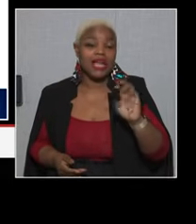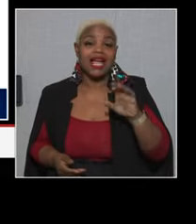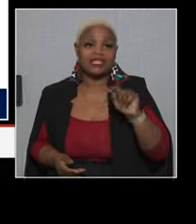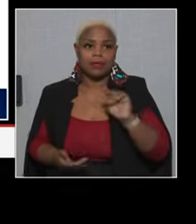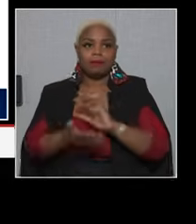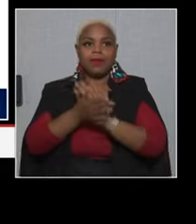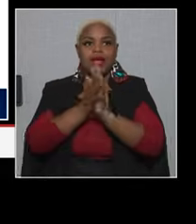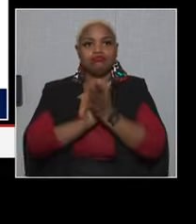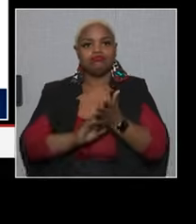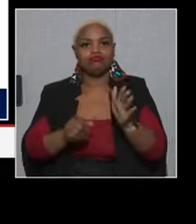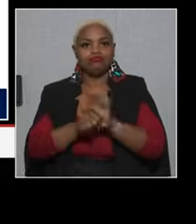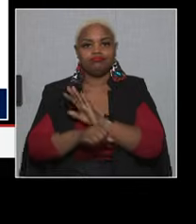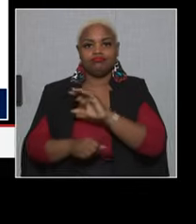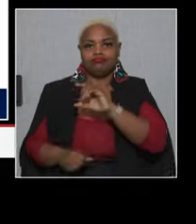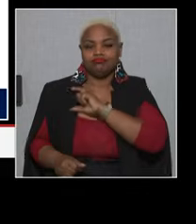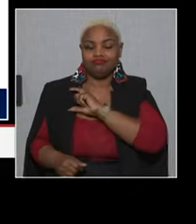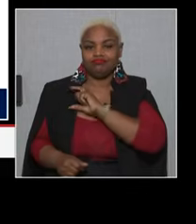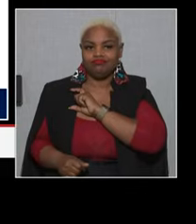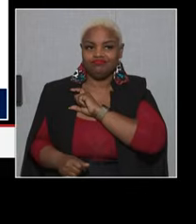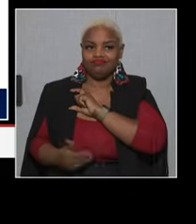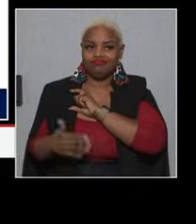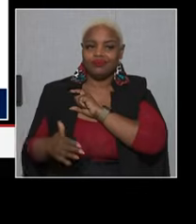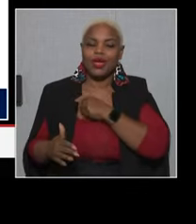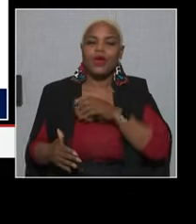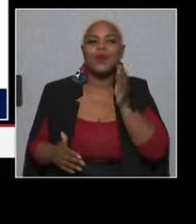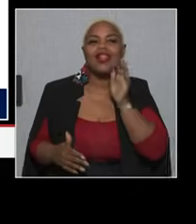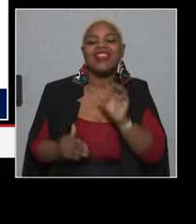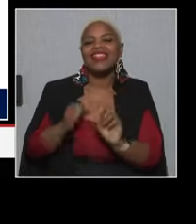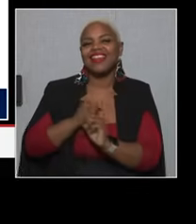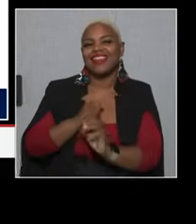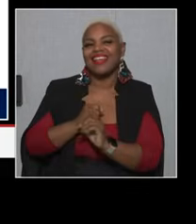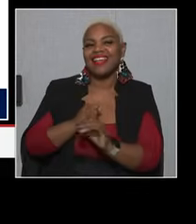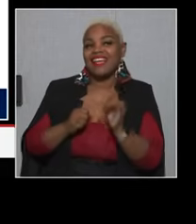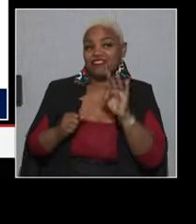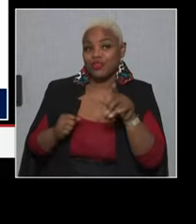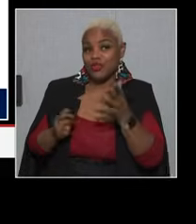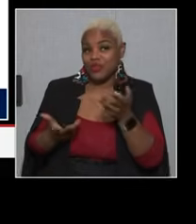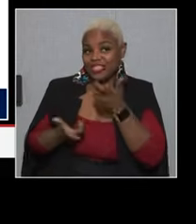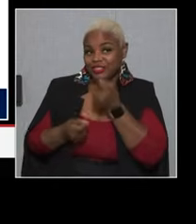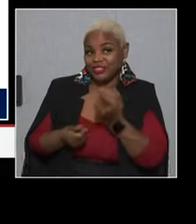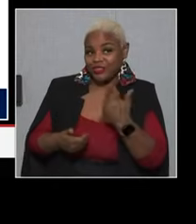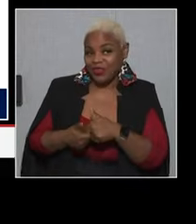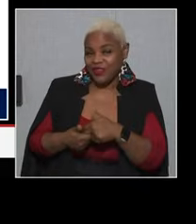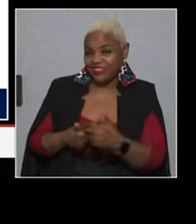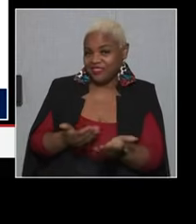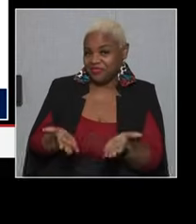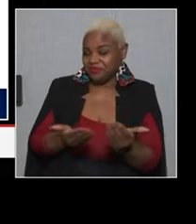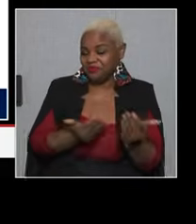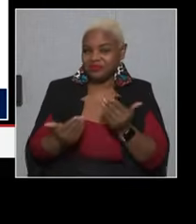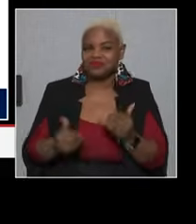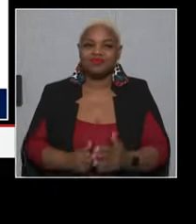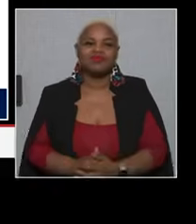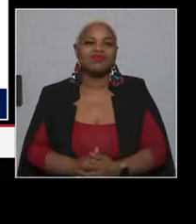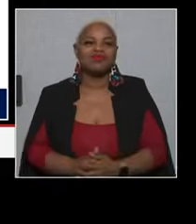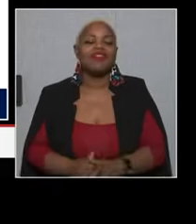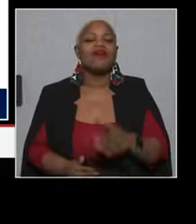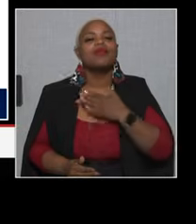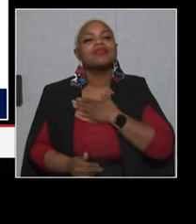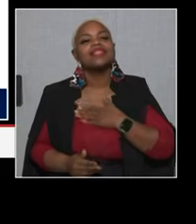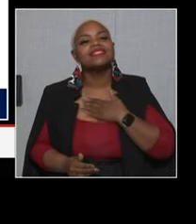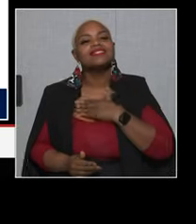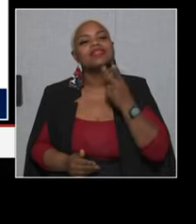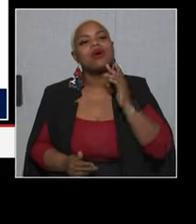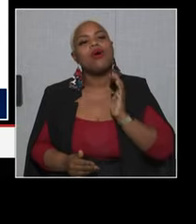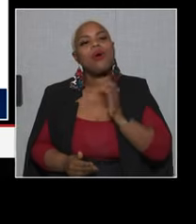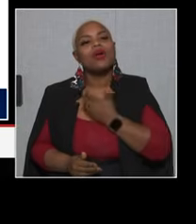plug in that if you're listening and you're interested in a position with the Metropolitan Police Department, we ask you to please go to the website,